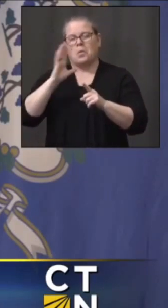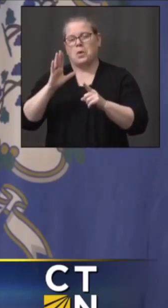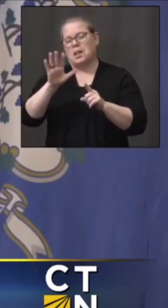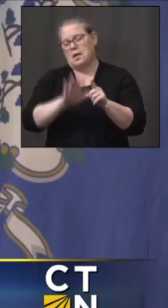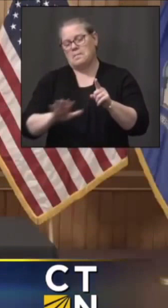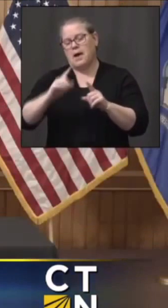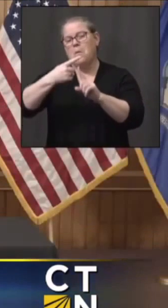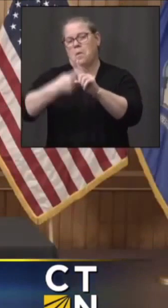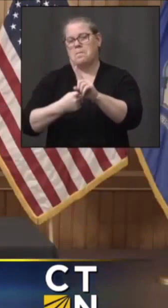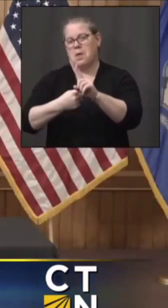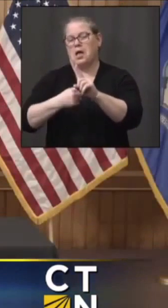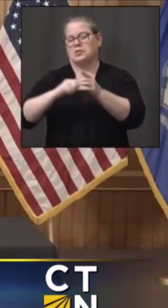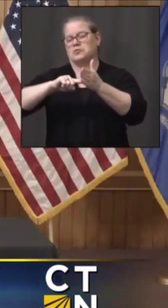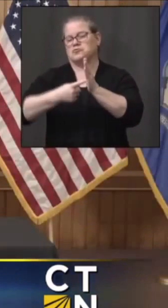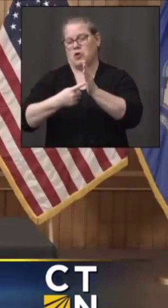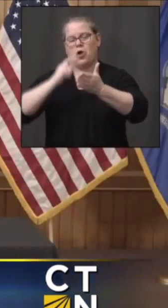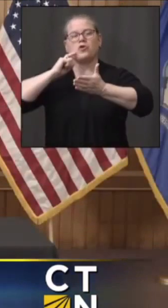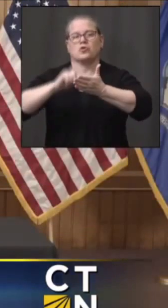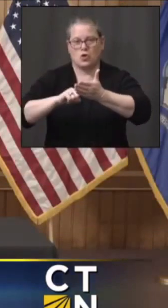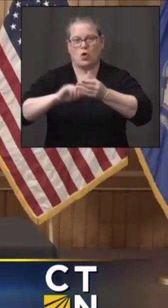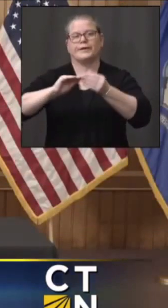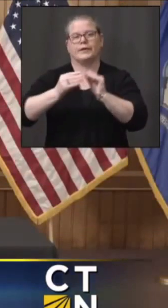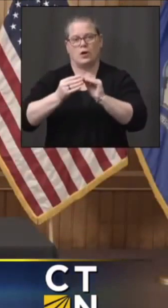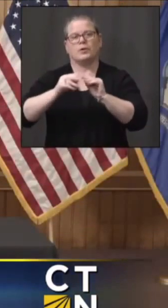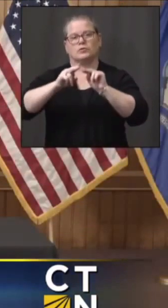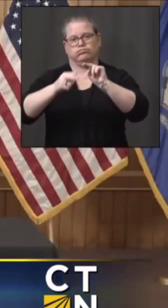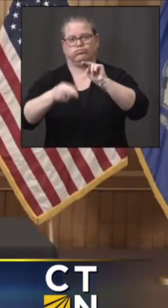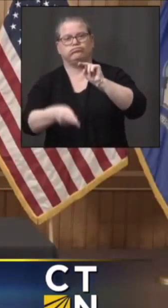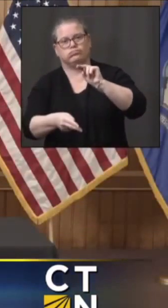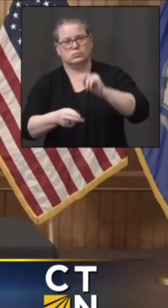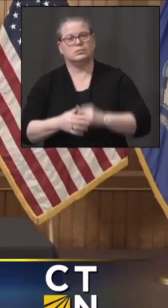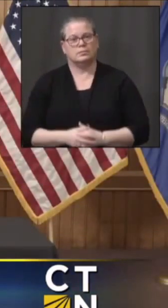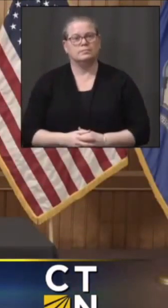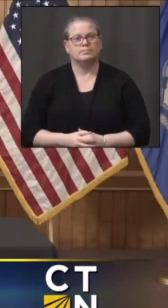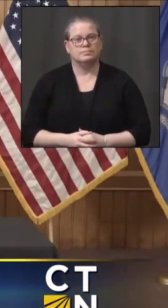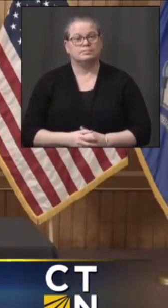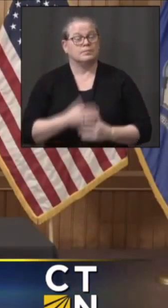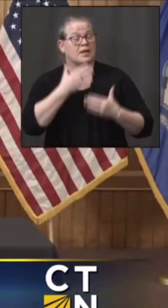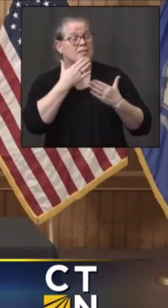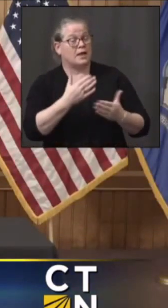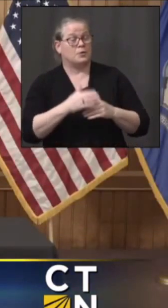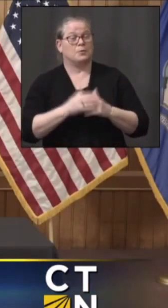Okay, thank you. News 12 Connecticut.